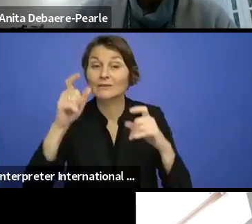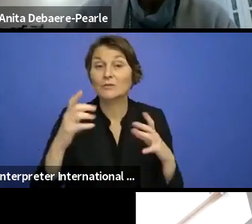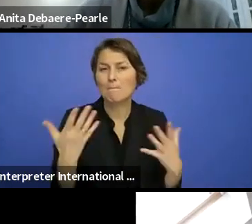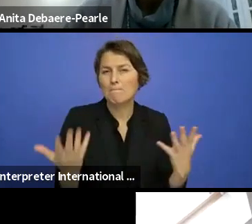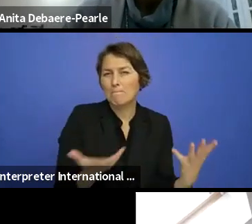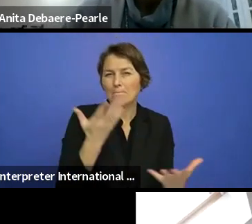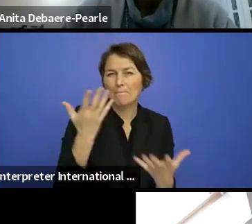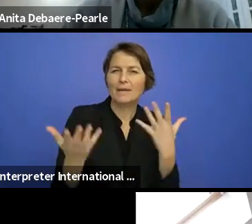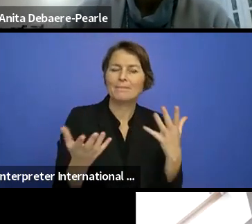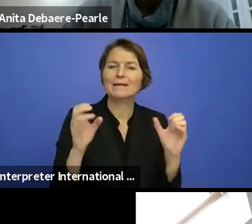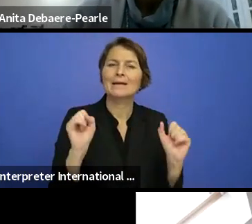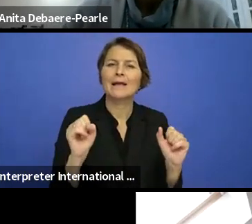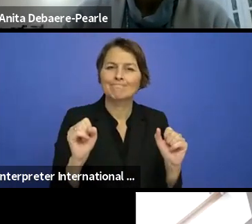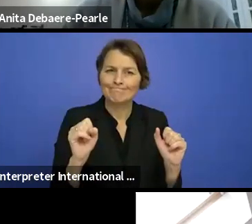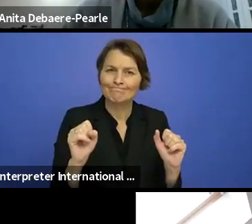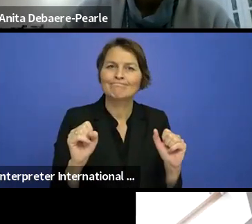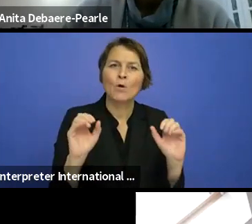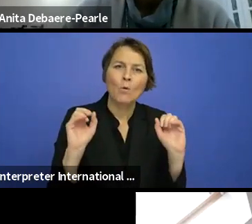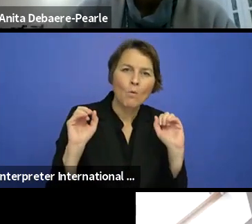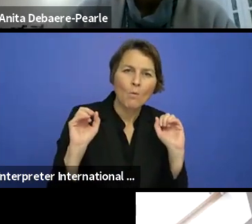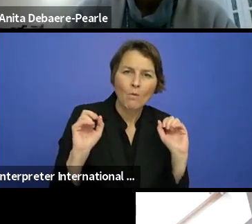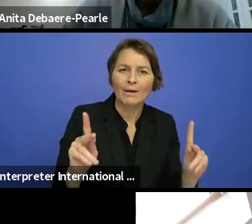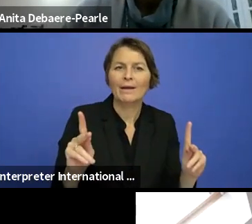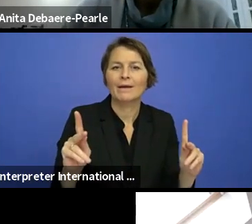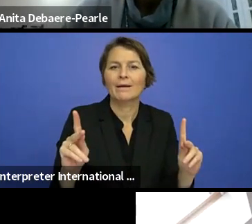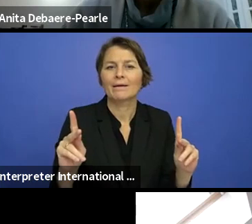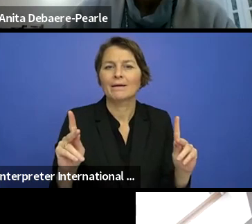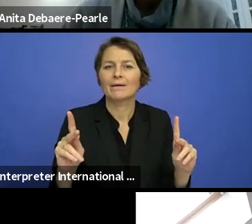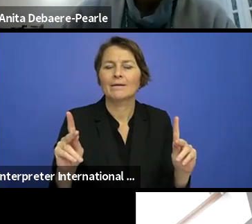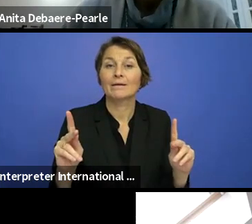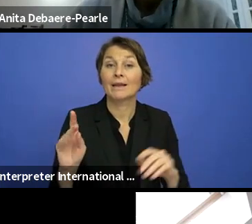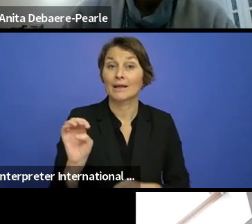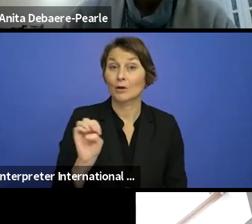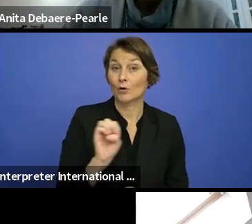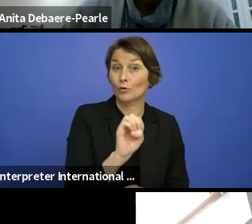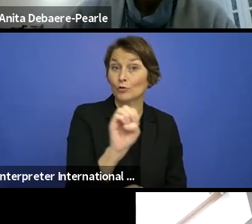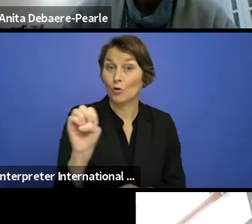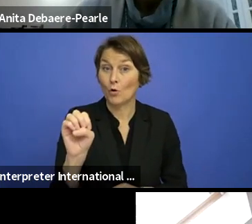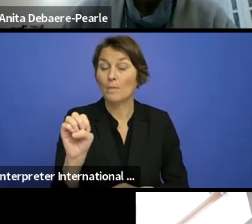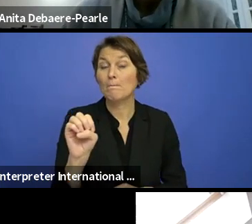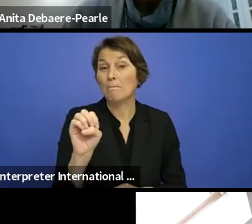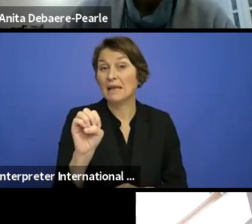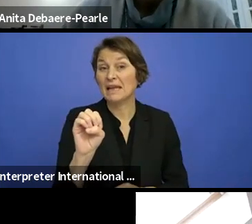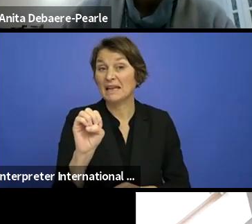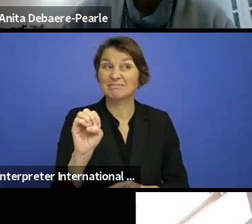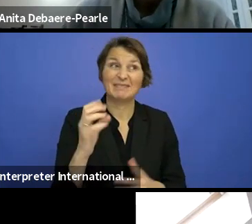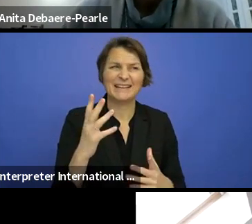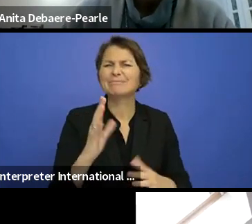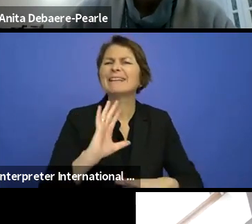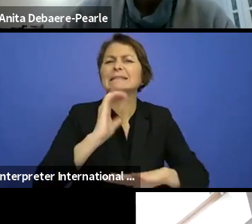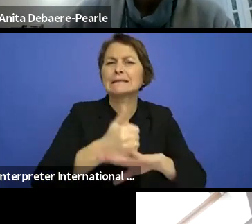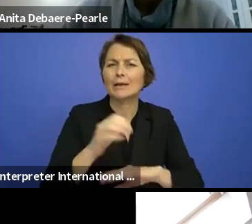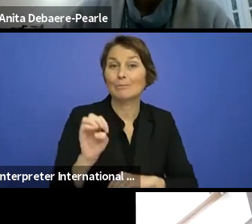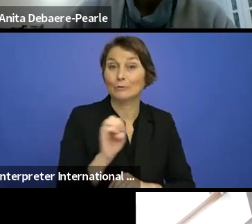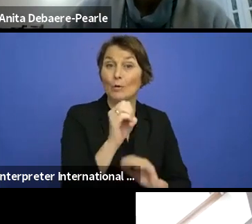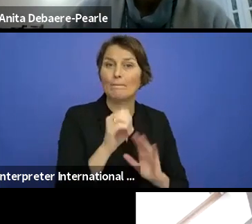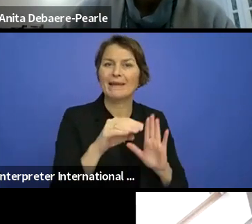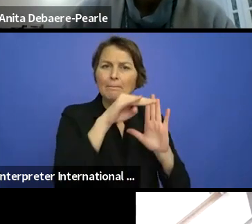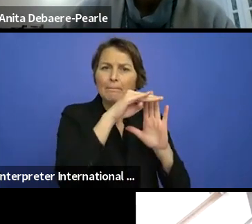do to get a kind of European status for artists. And this can bypass